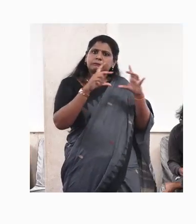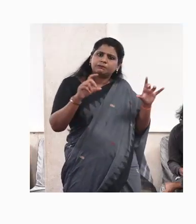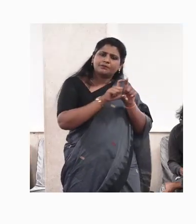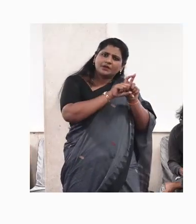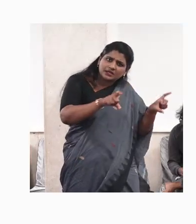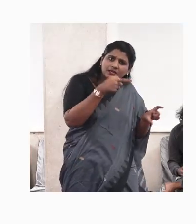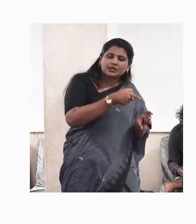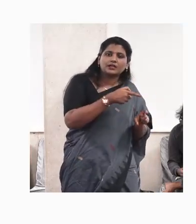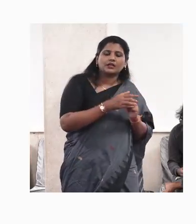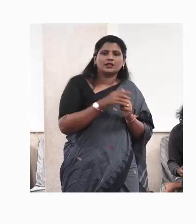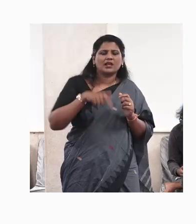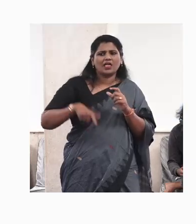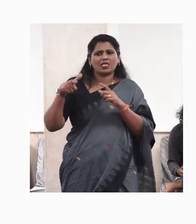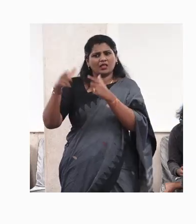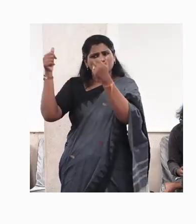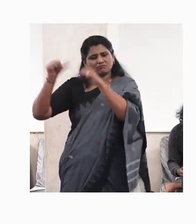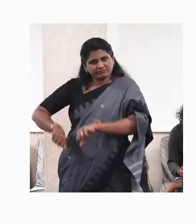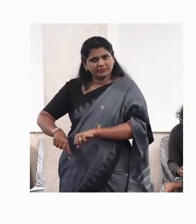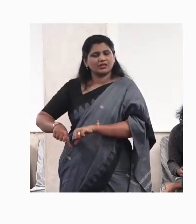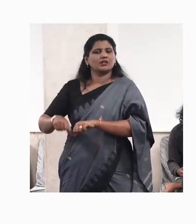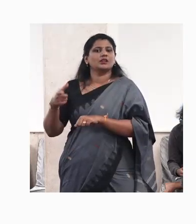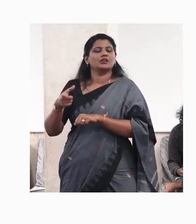approaches, and the lack of it in OD was